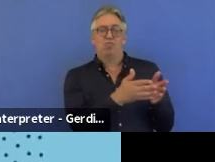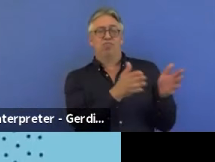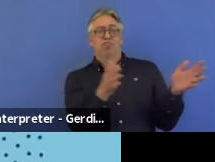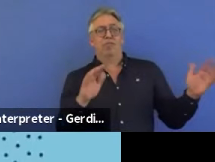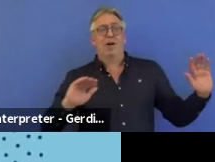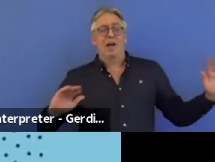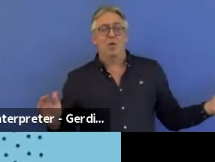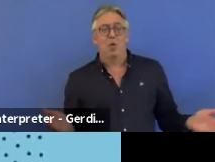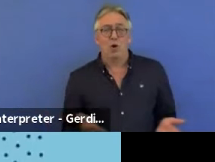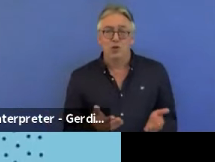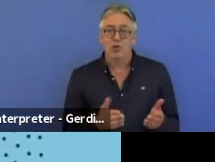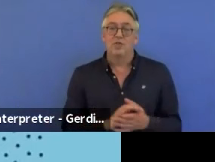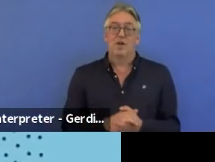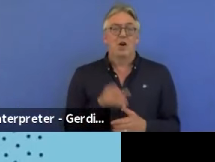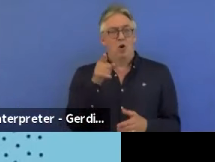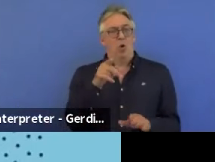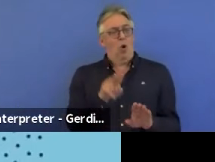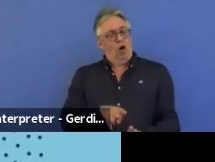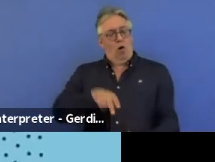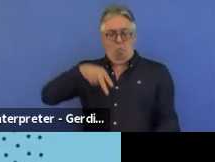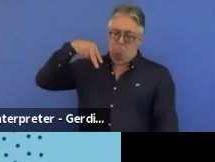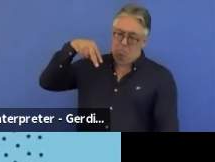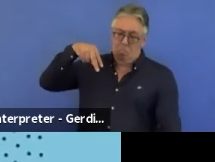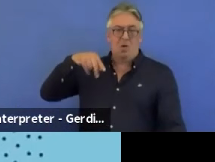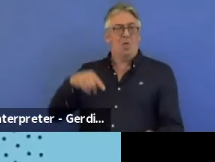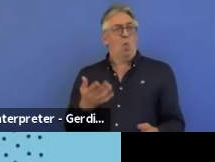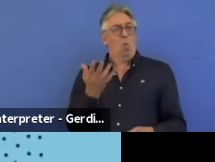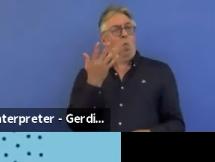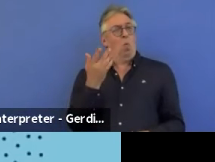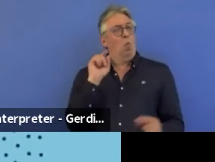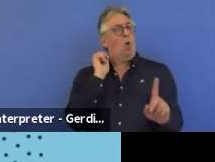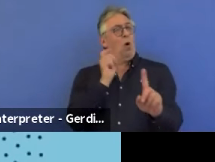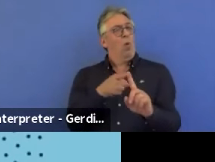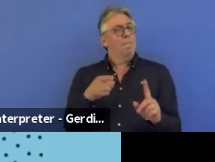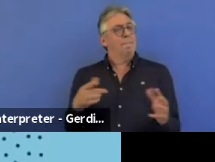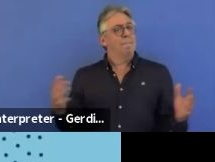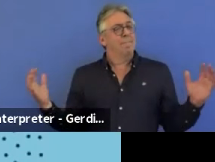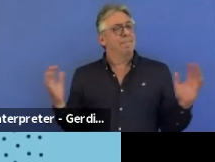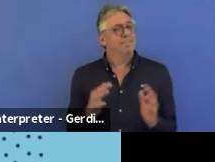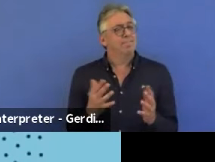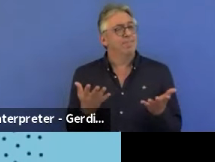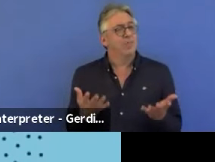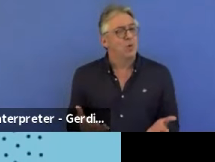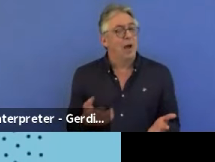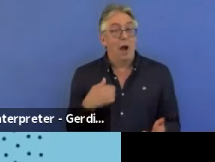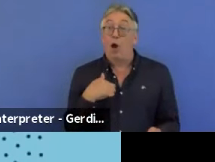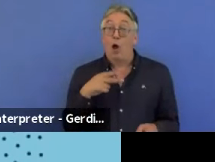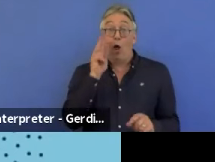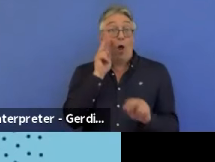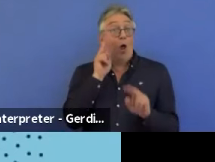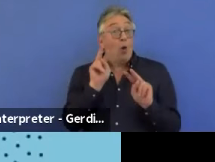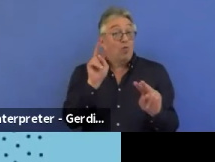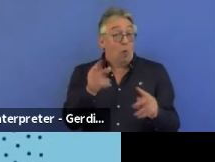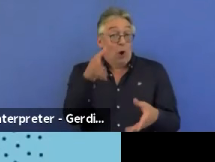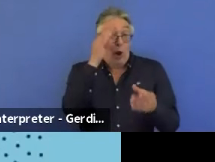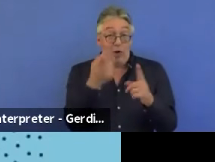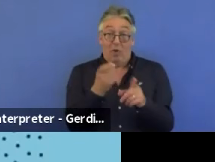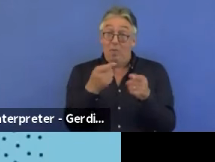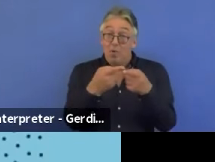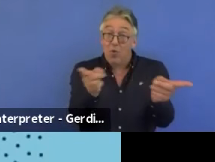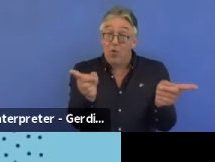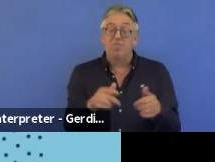eye view of the session today, and looking forward to learning more from others. So